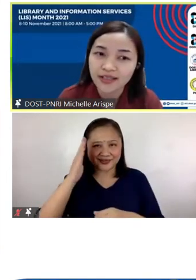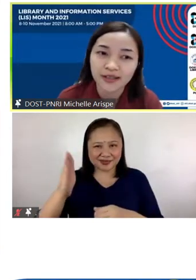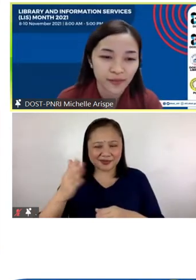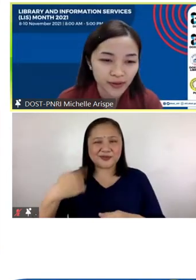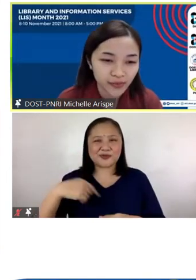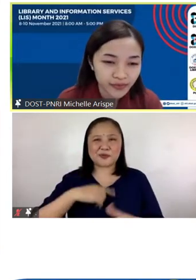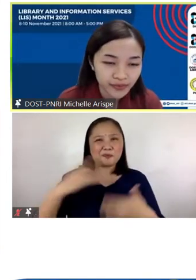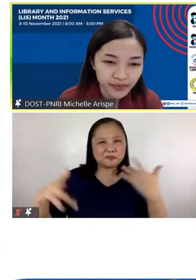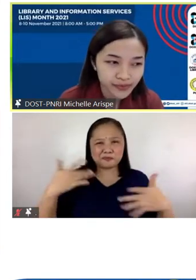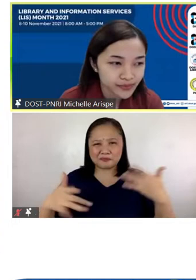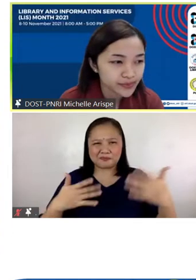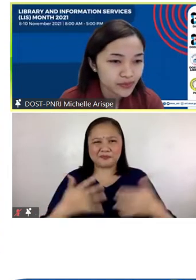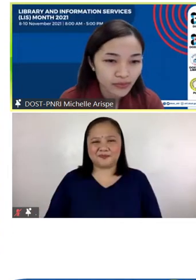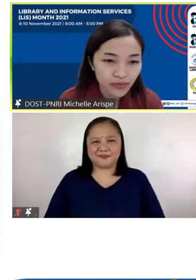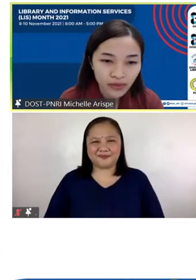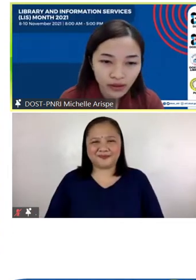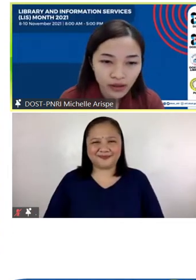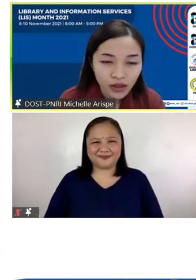also excited about.